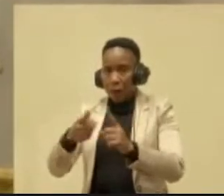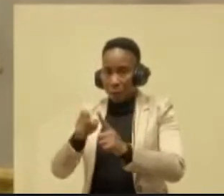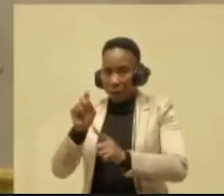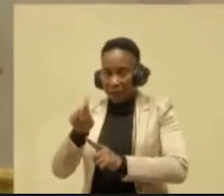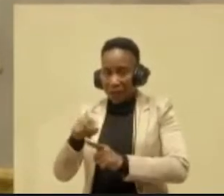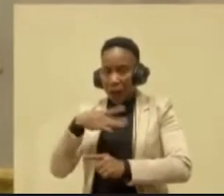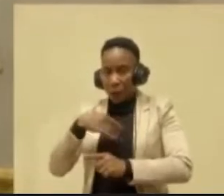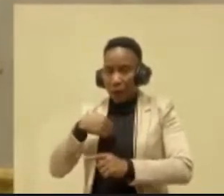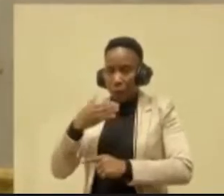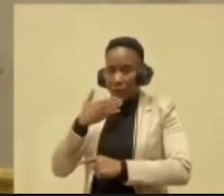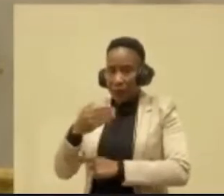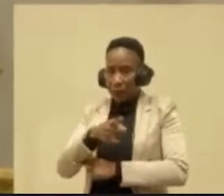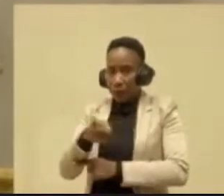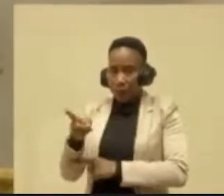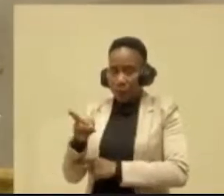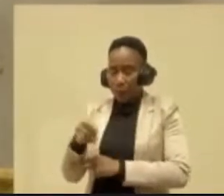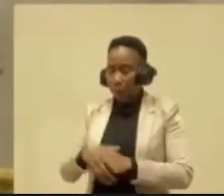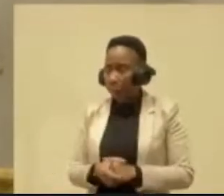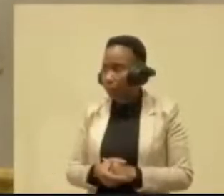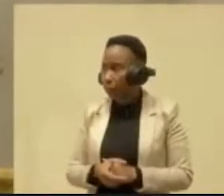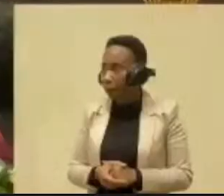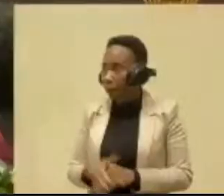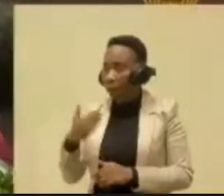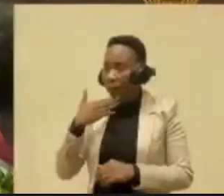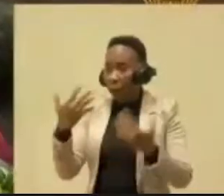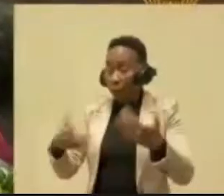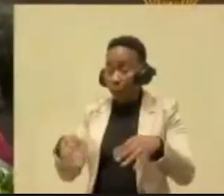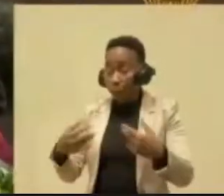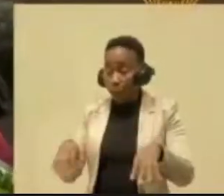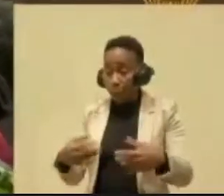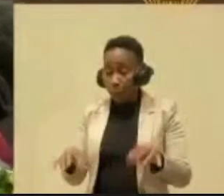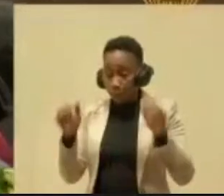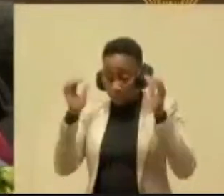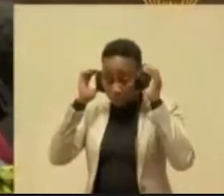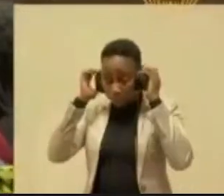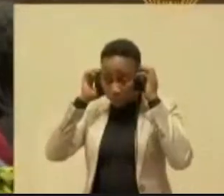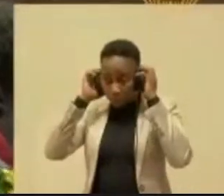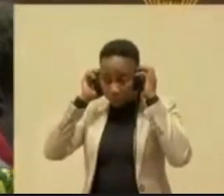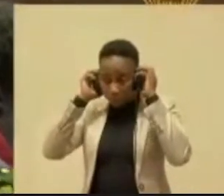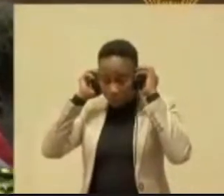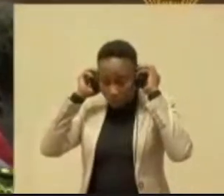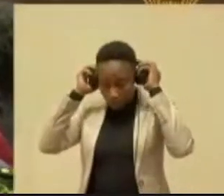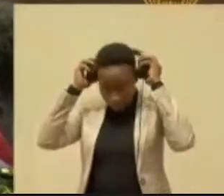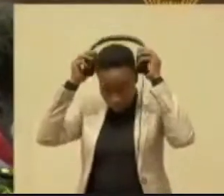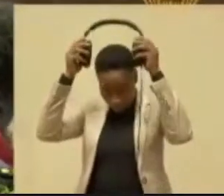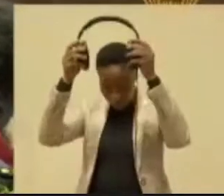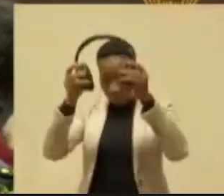would like to thank you thank you very much can you give your hand